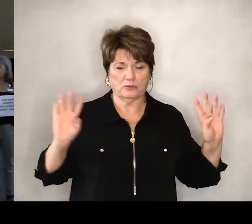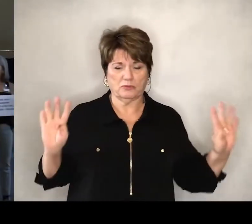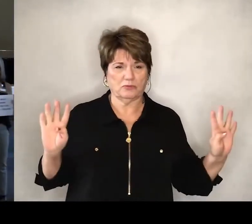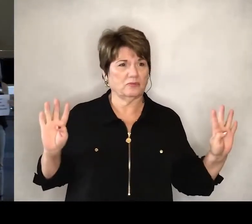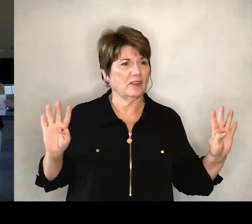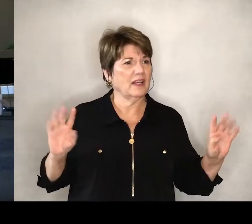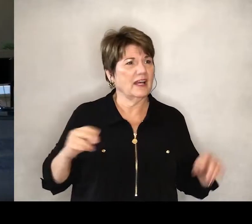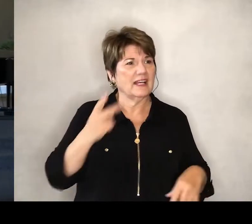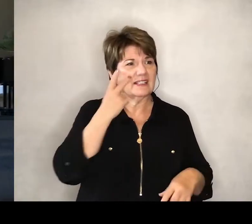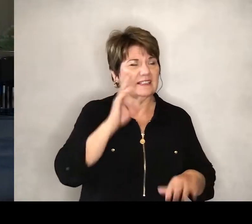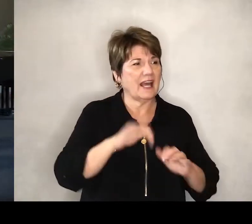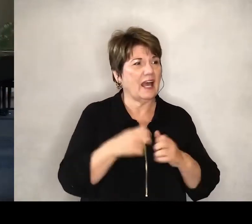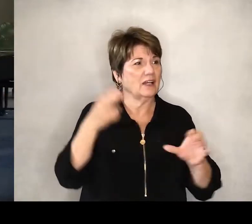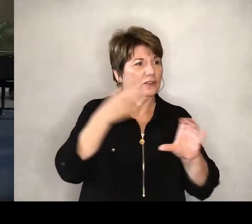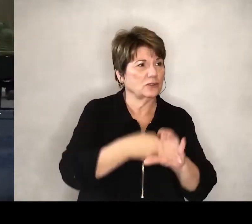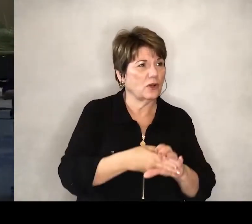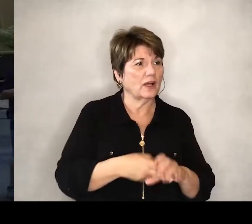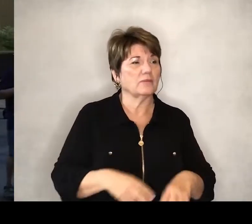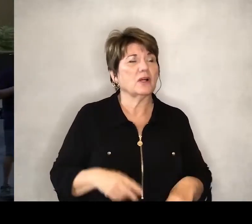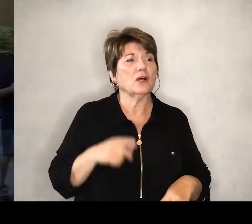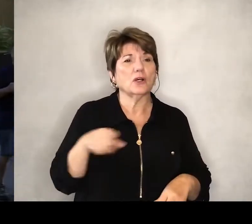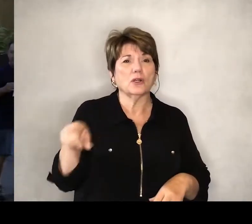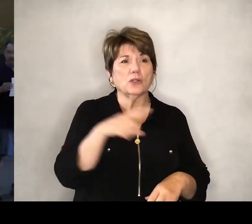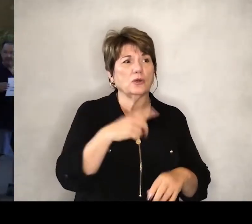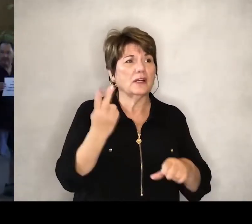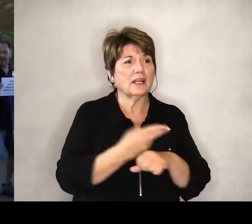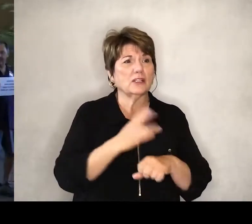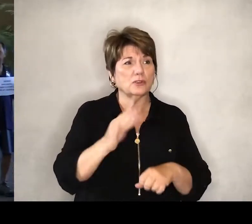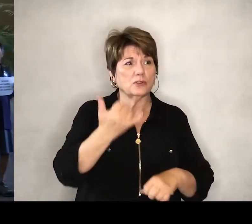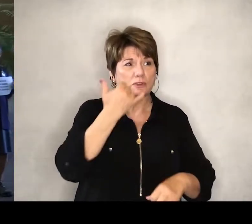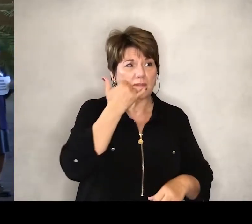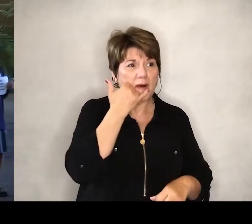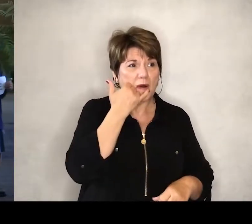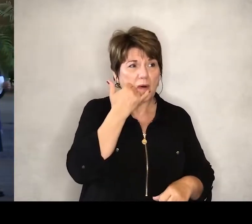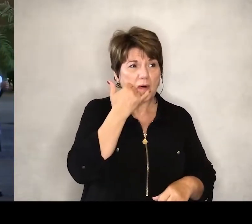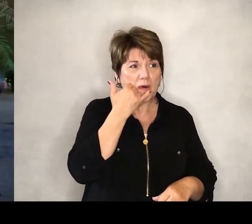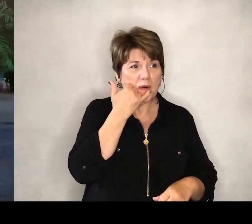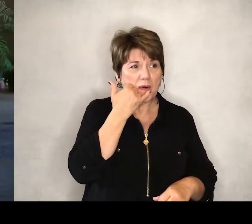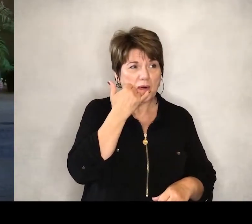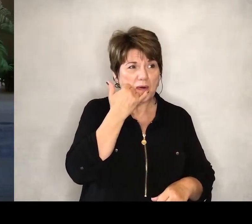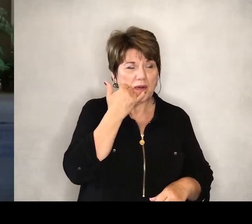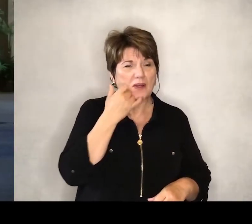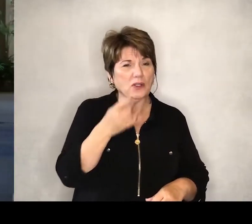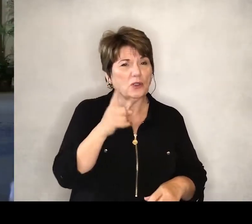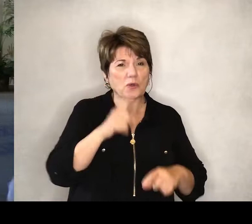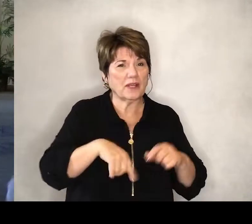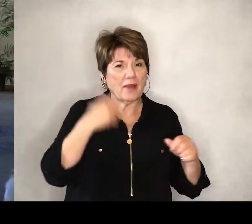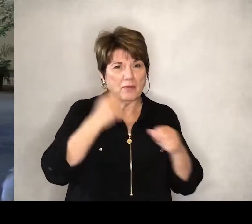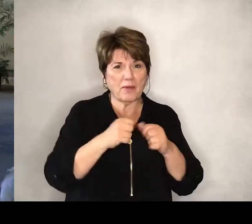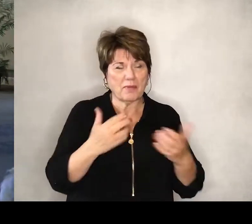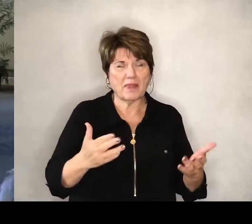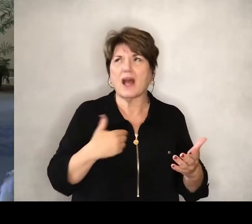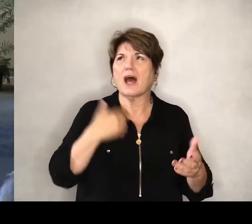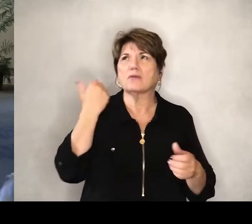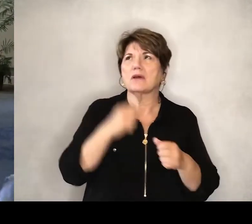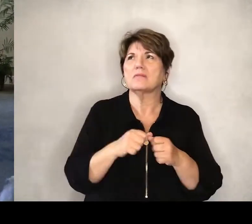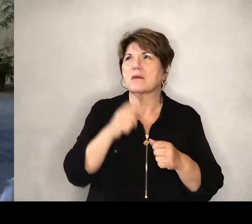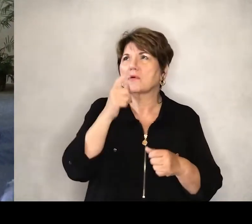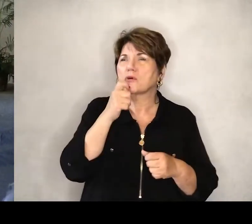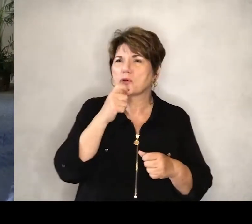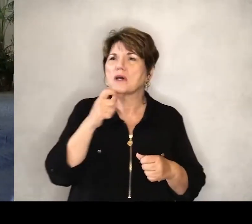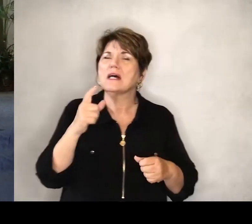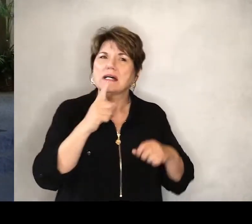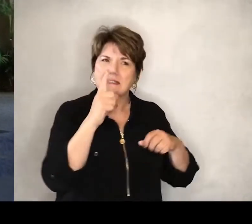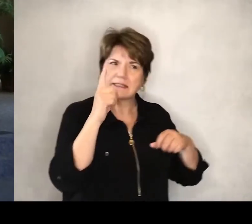find out how you can join their small group. And actually, you can do it this way. You can actually use your phone at this moment. You can't remember things. You're like, well, I don't remember who it was. Come